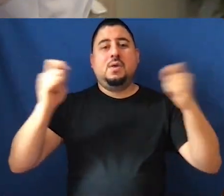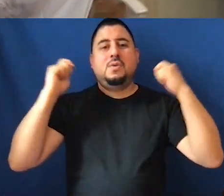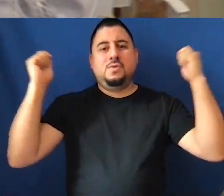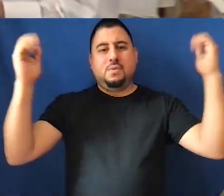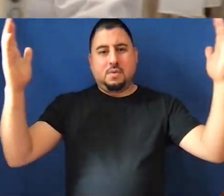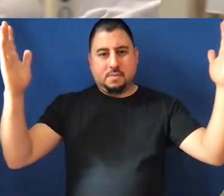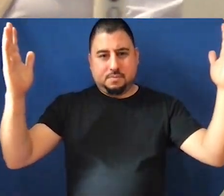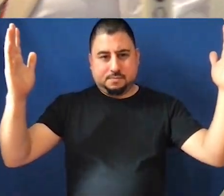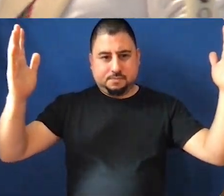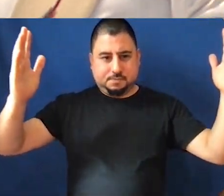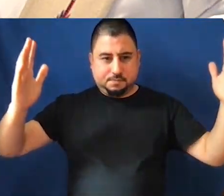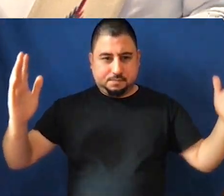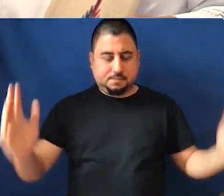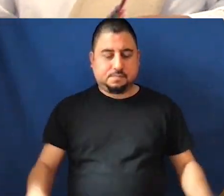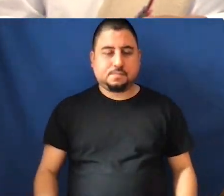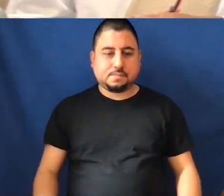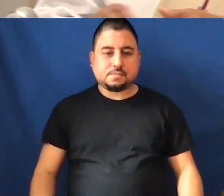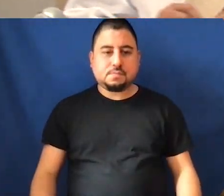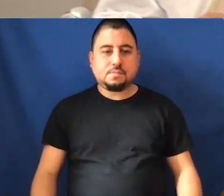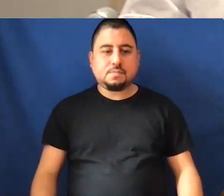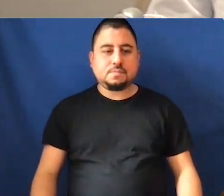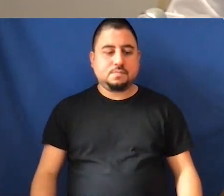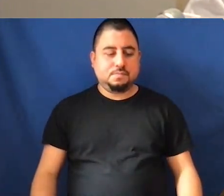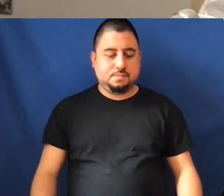Thanks be to God. Alleluia,